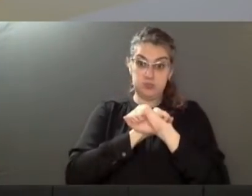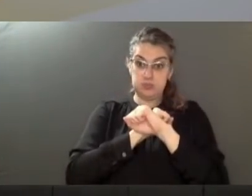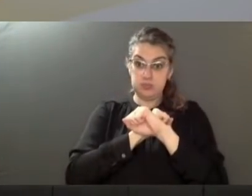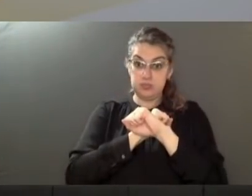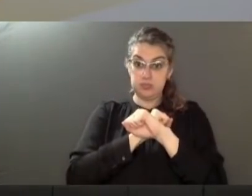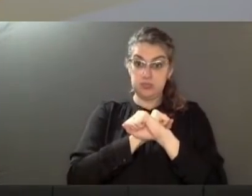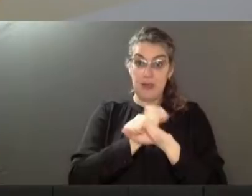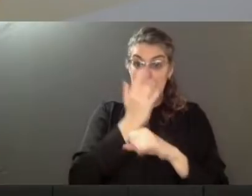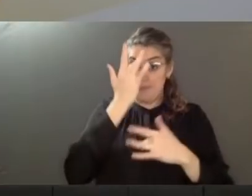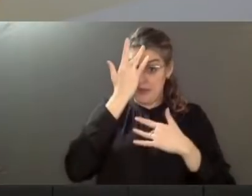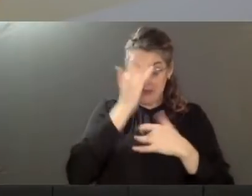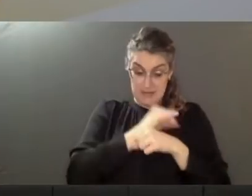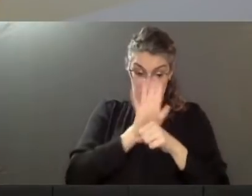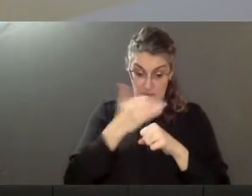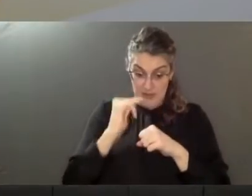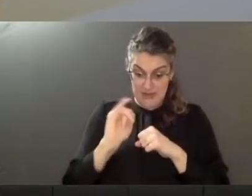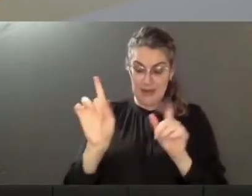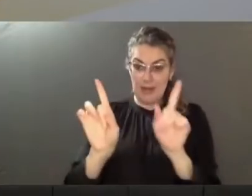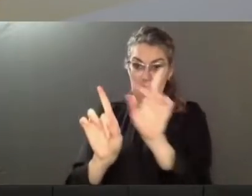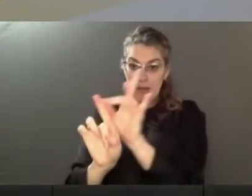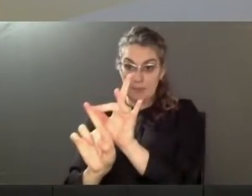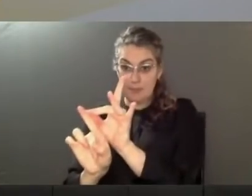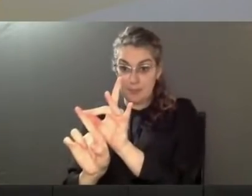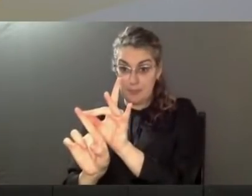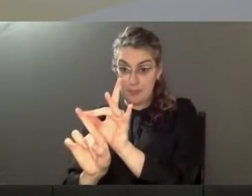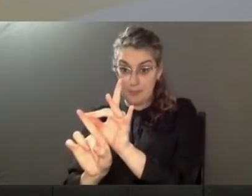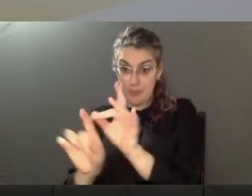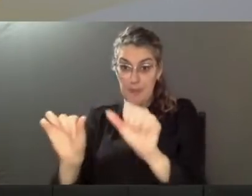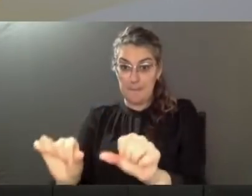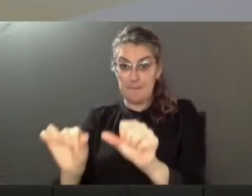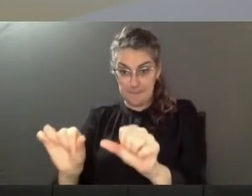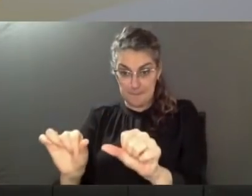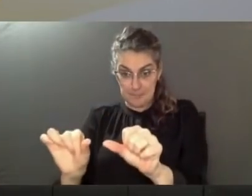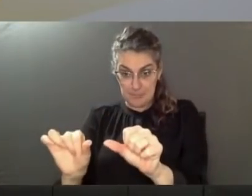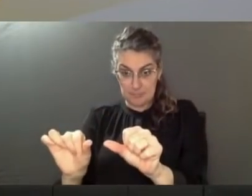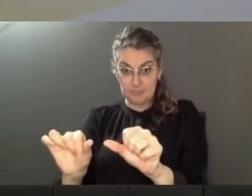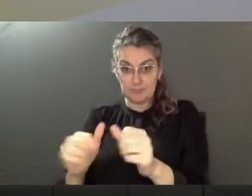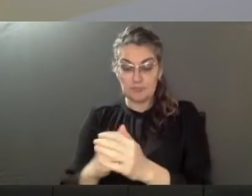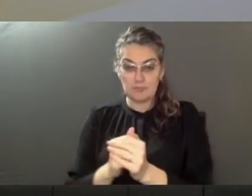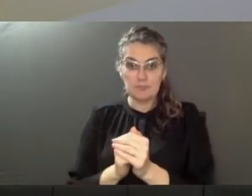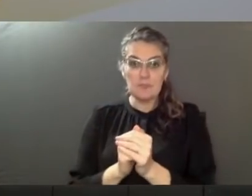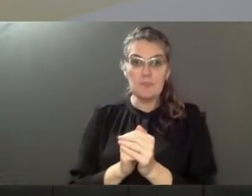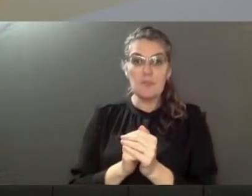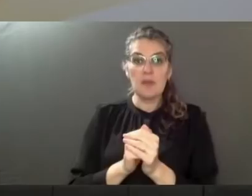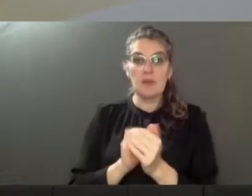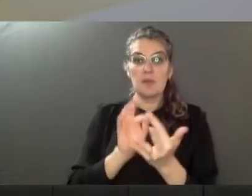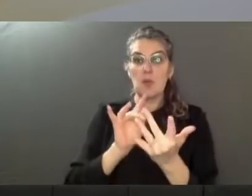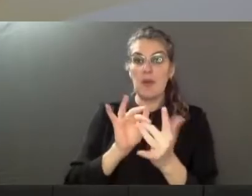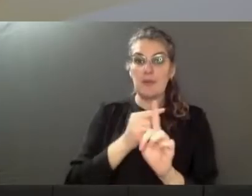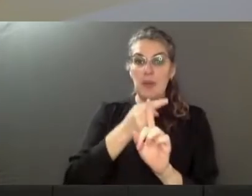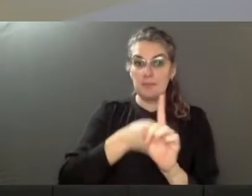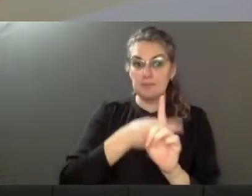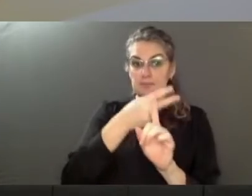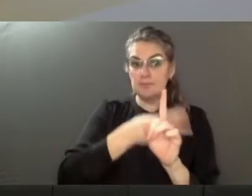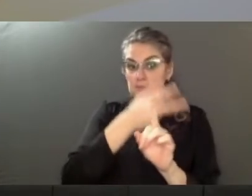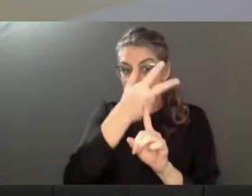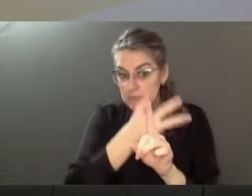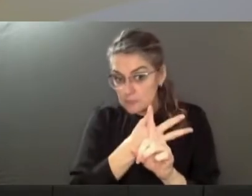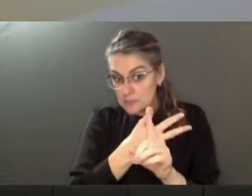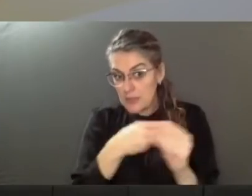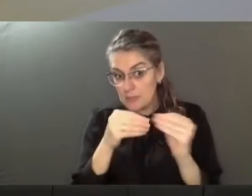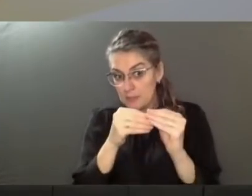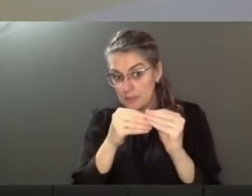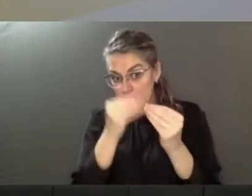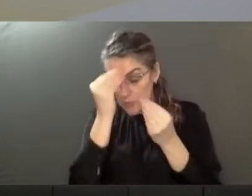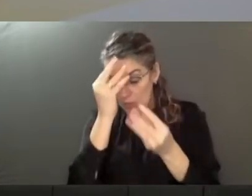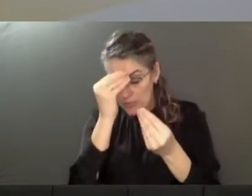in the months ahead, and I think we'll all look forward to being able to travel once